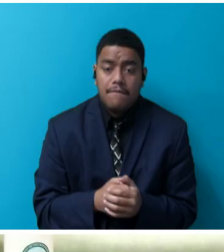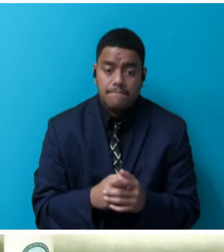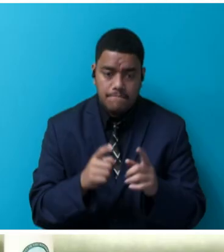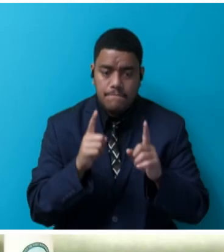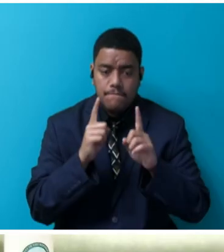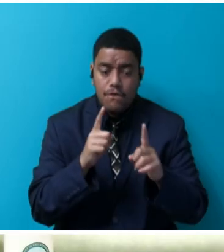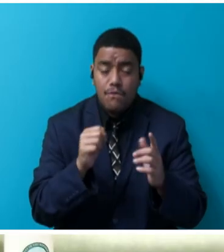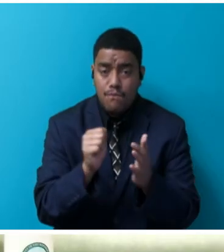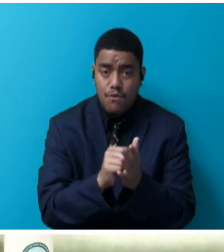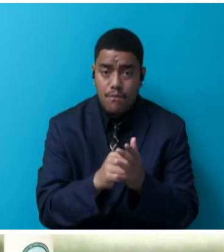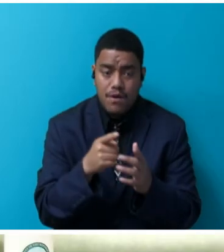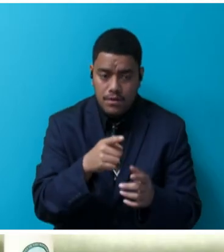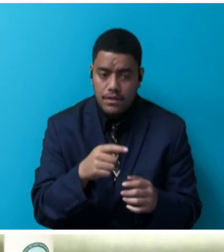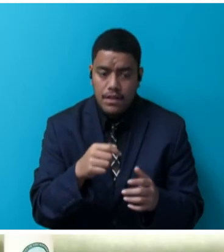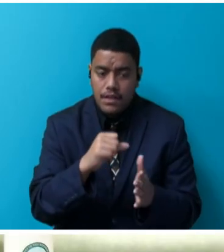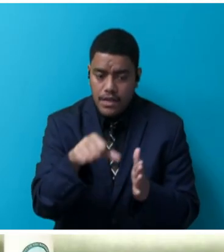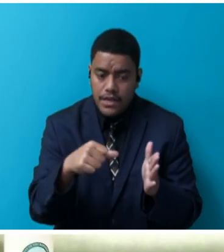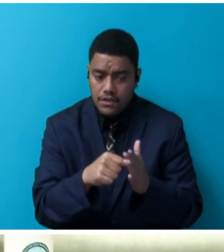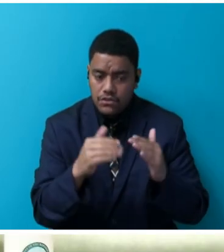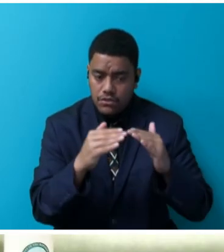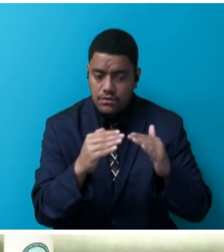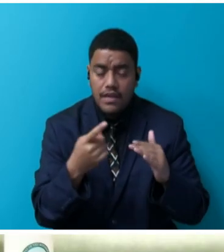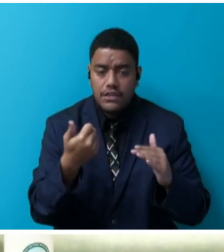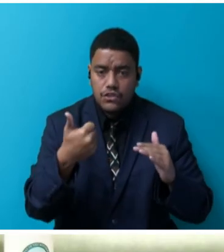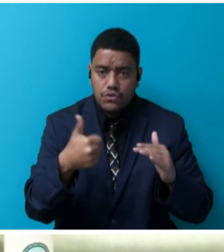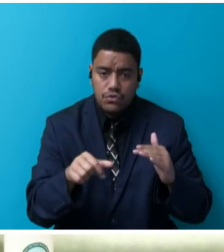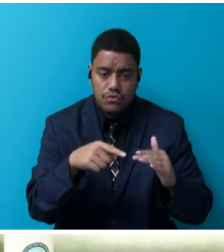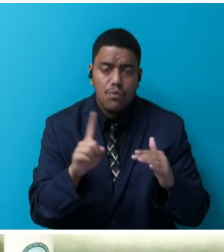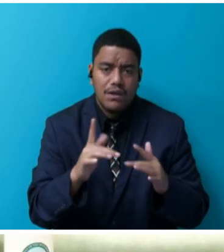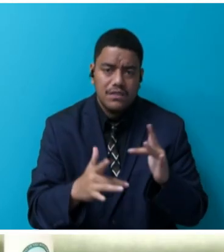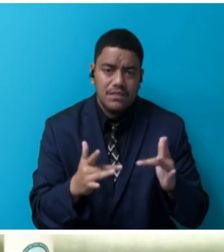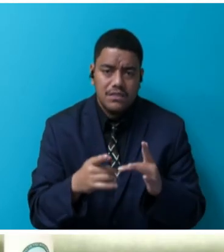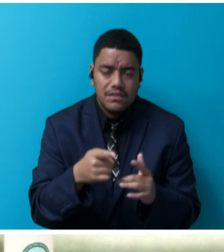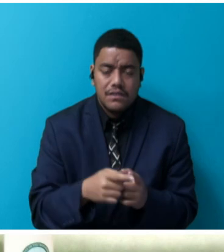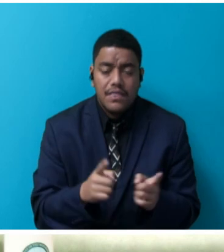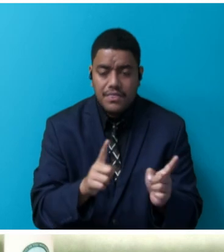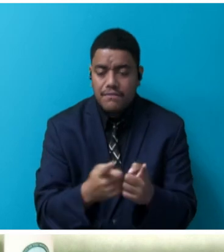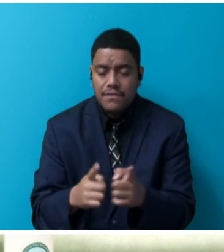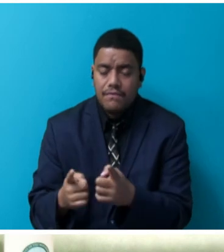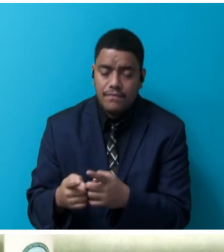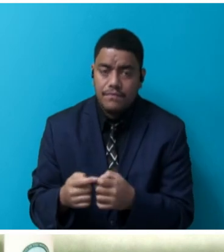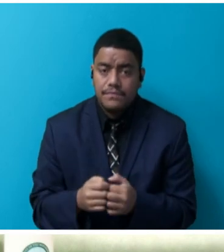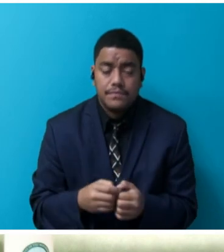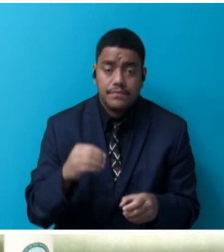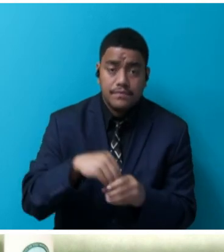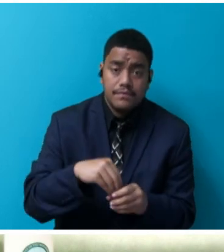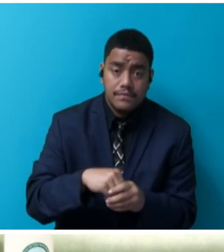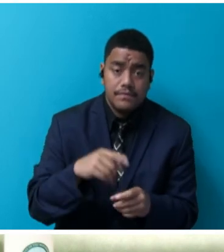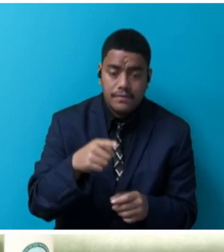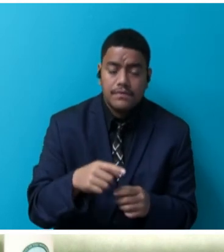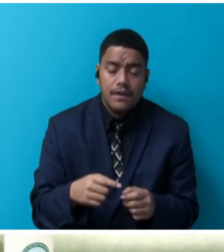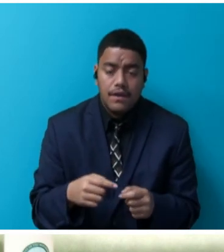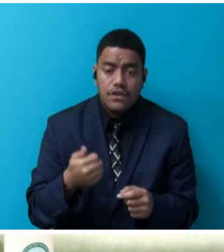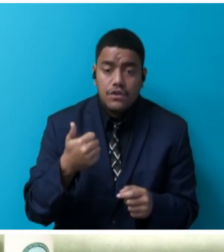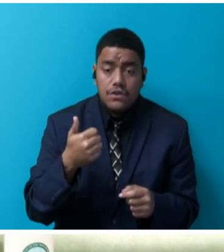verify a user's age and its use on our children, and legal frameworks including regulatory measures